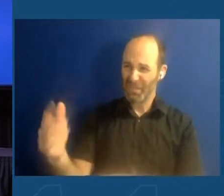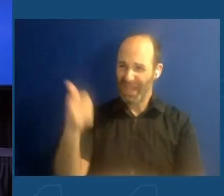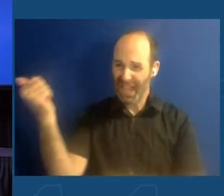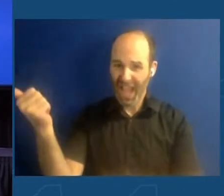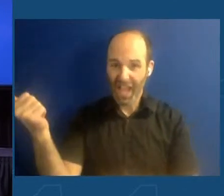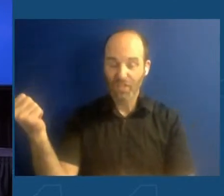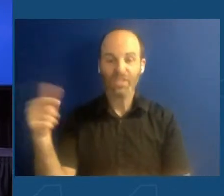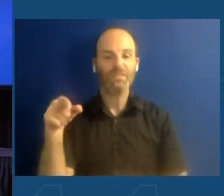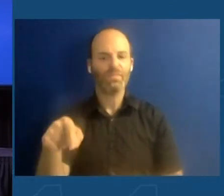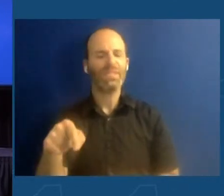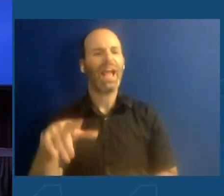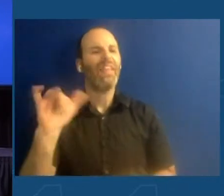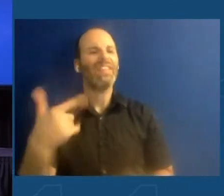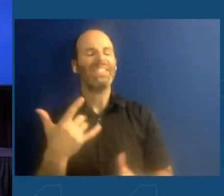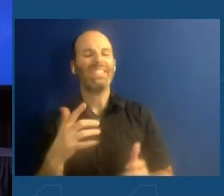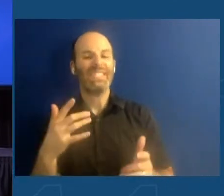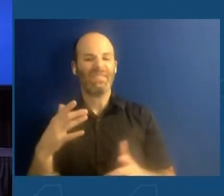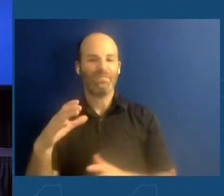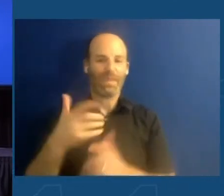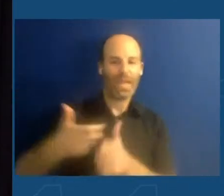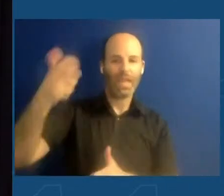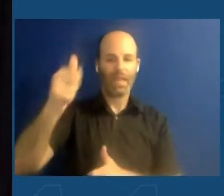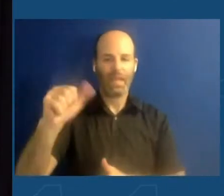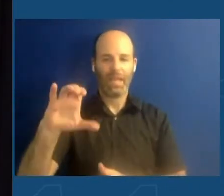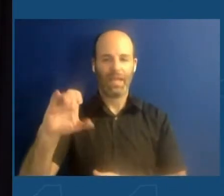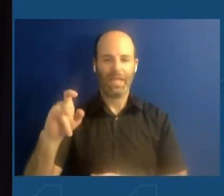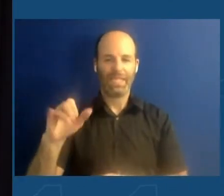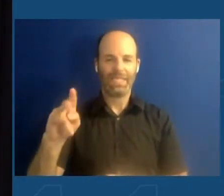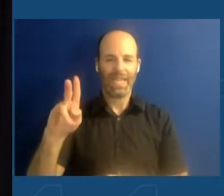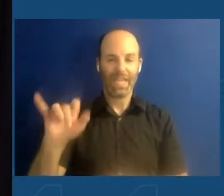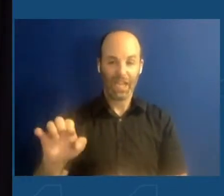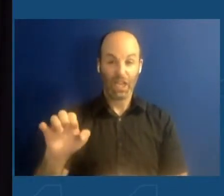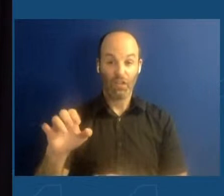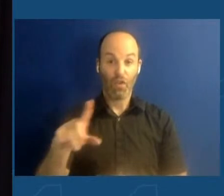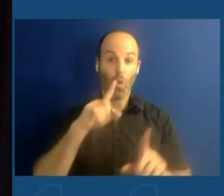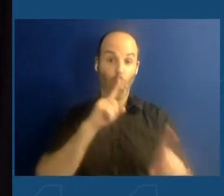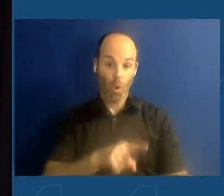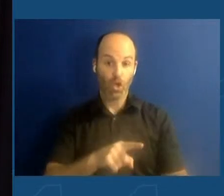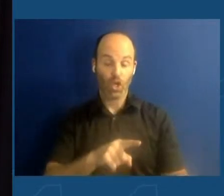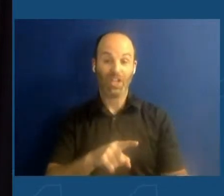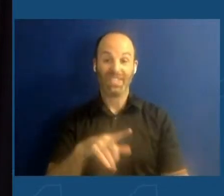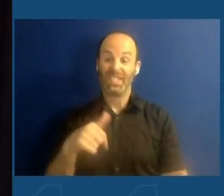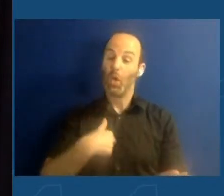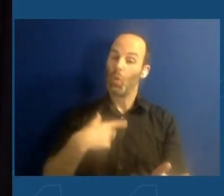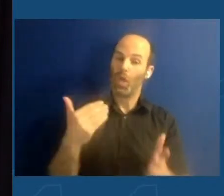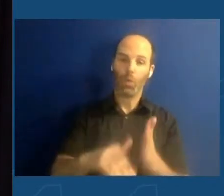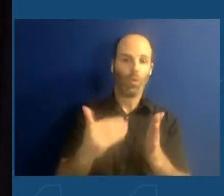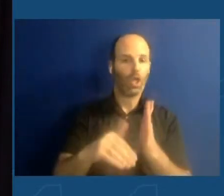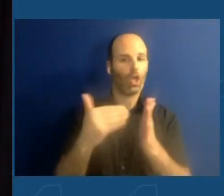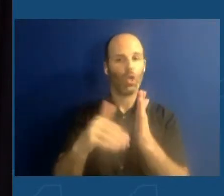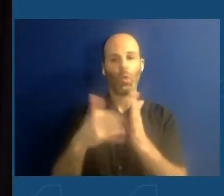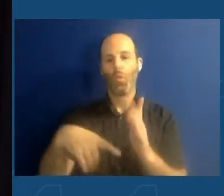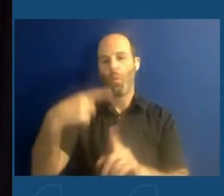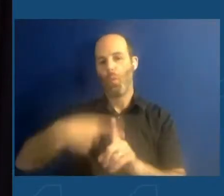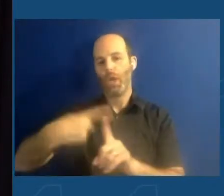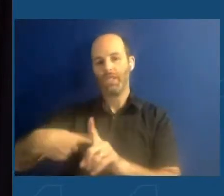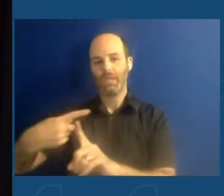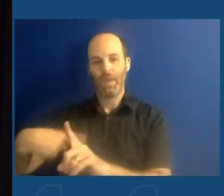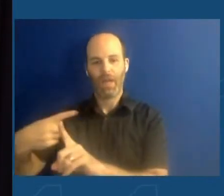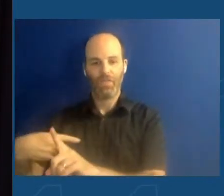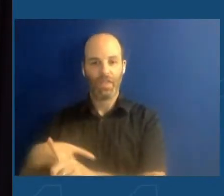executive order, and this just, we renew it month to month. And again, it's related now to just making sure that I